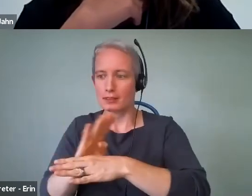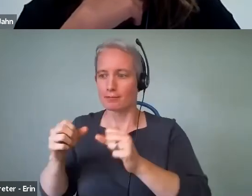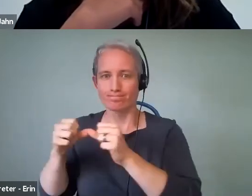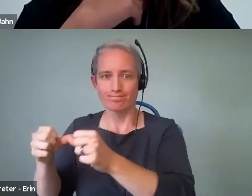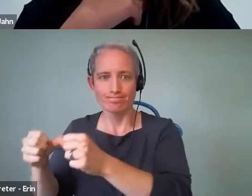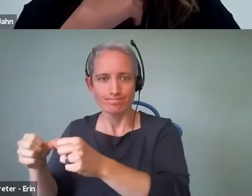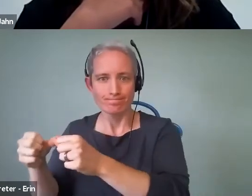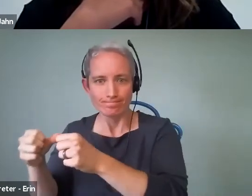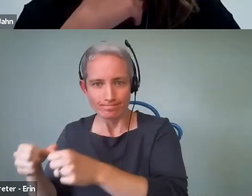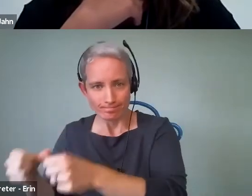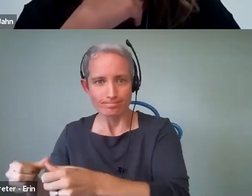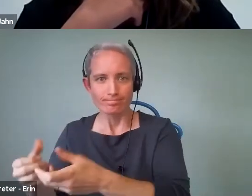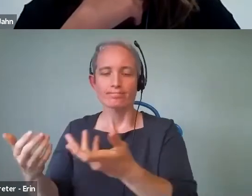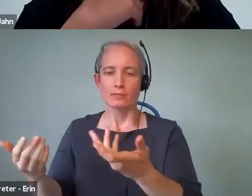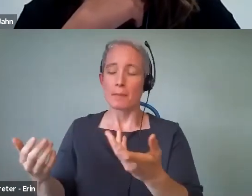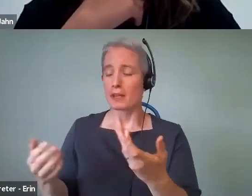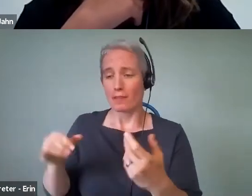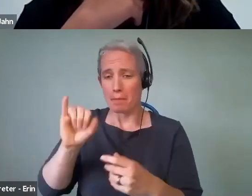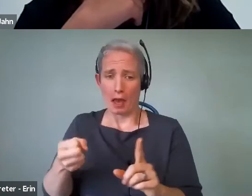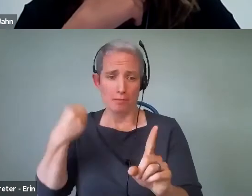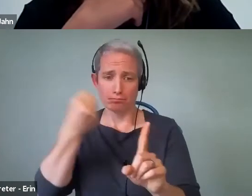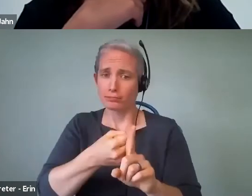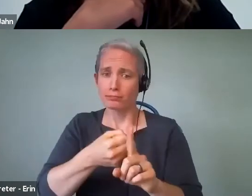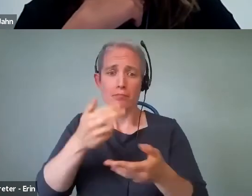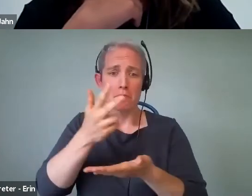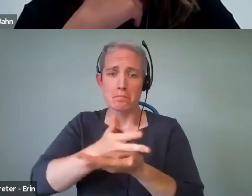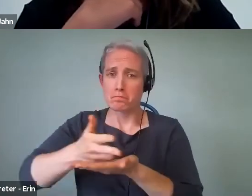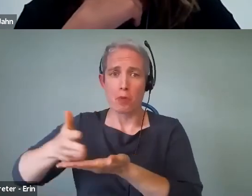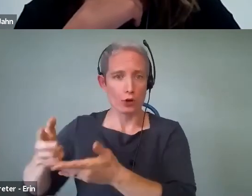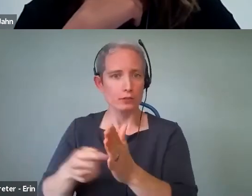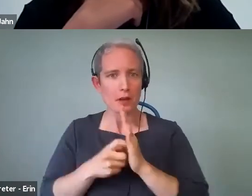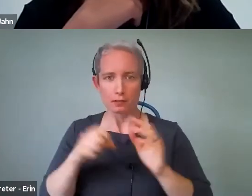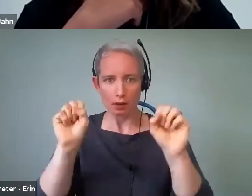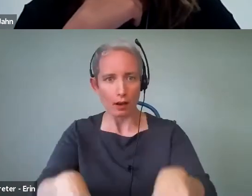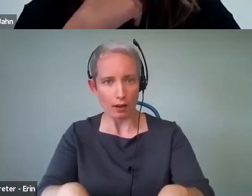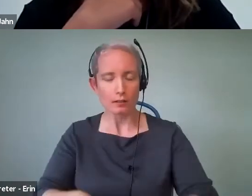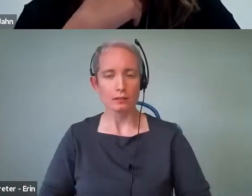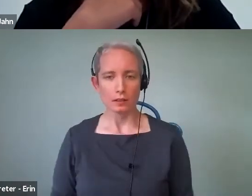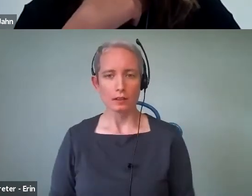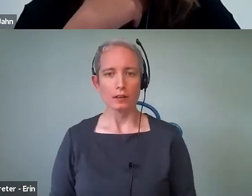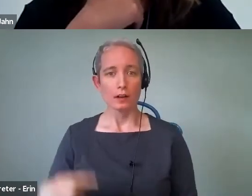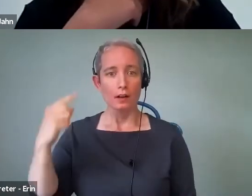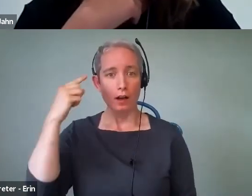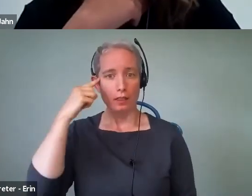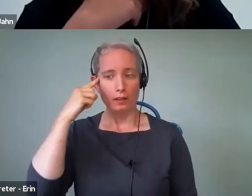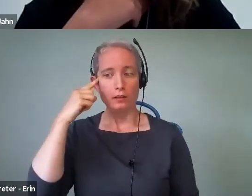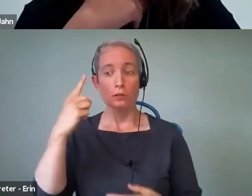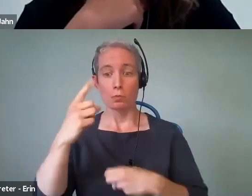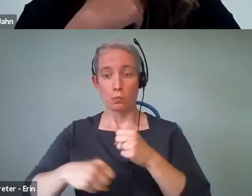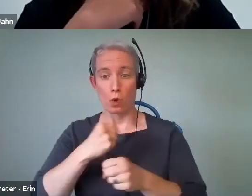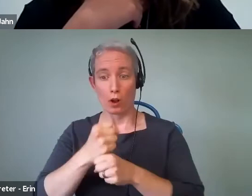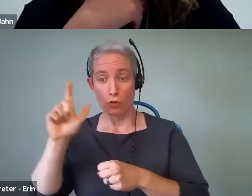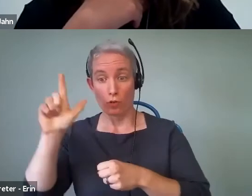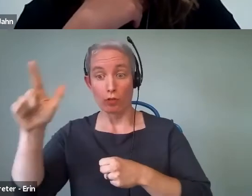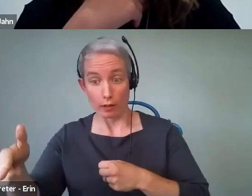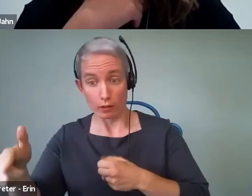impact parking demands. I don't think we're going to see that in the near term, but I do think that could be, again,